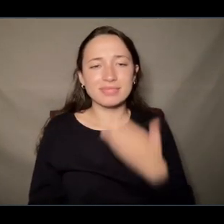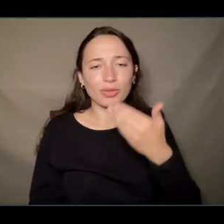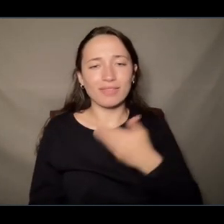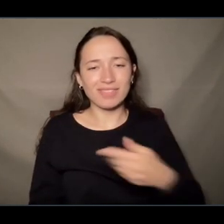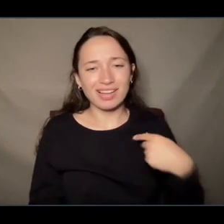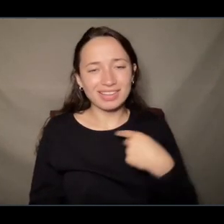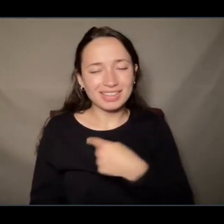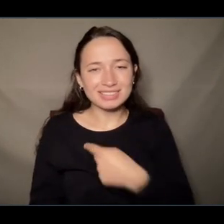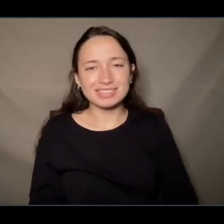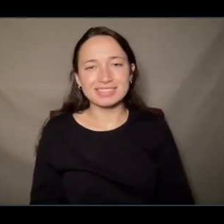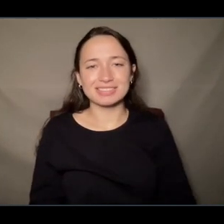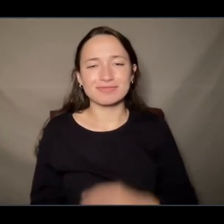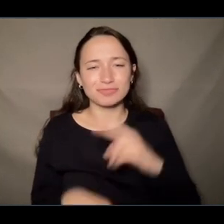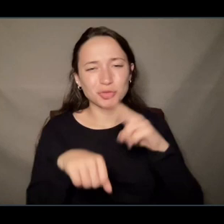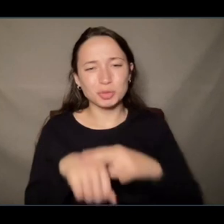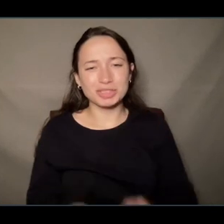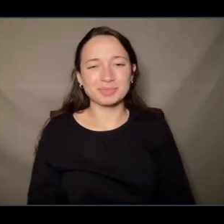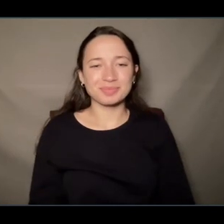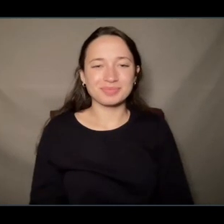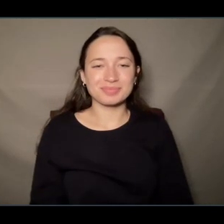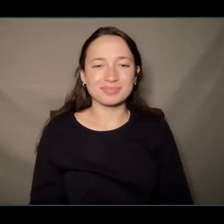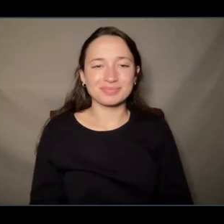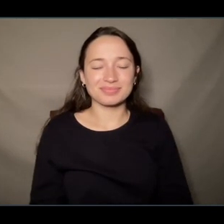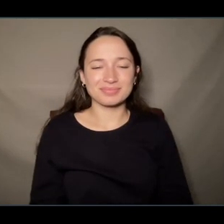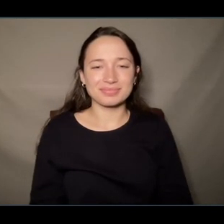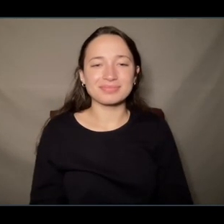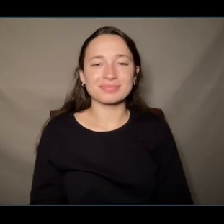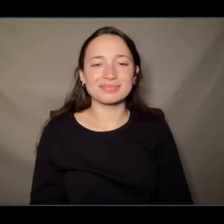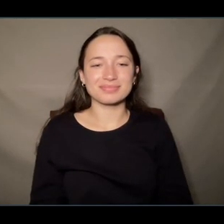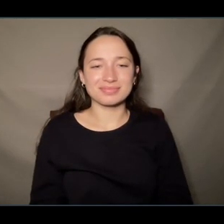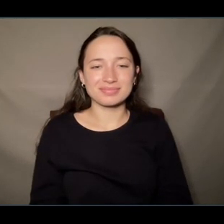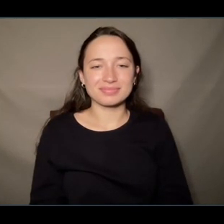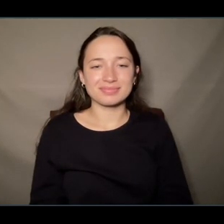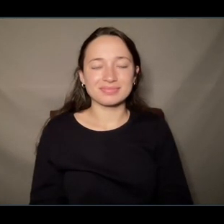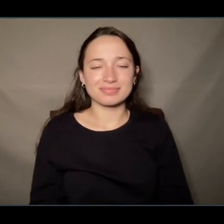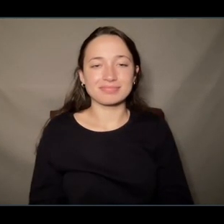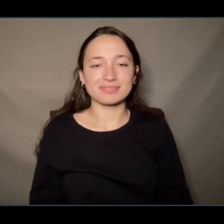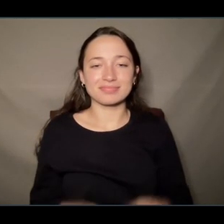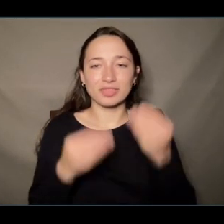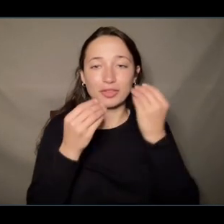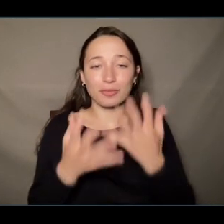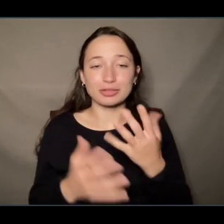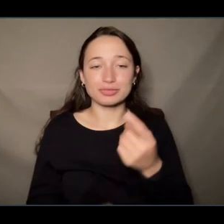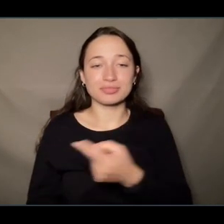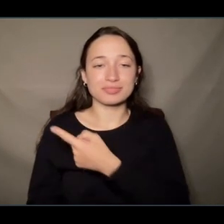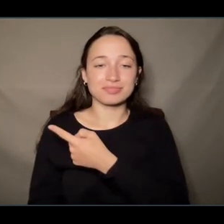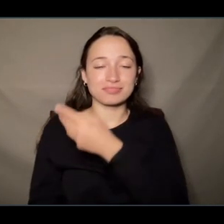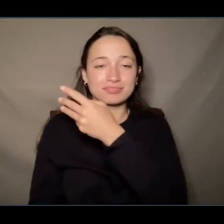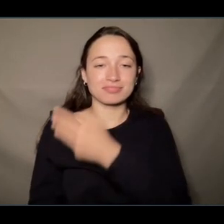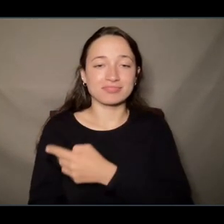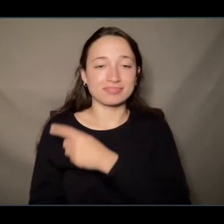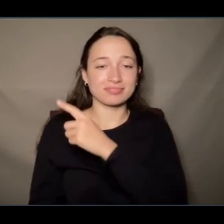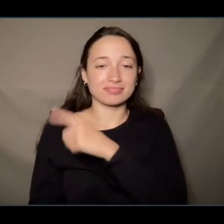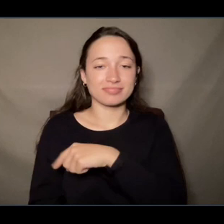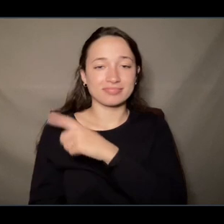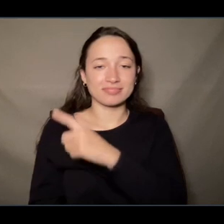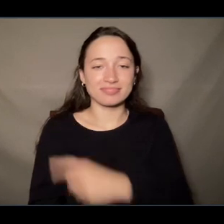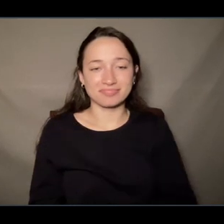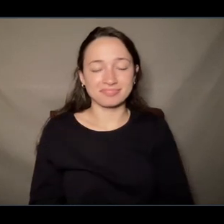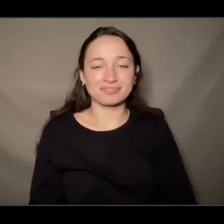you for inviting us. Oh, of course. Mm-hmm. And if you need more information about either project, we will have them up on our